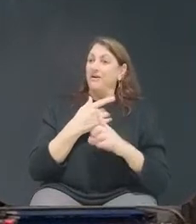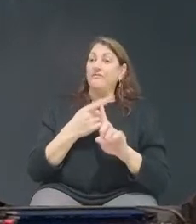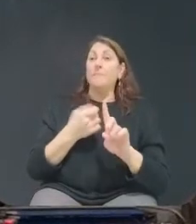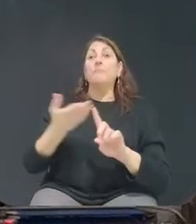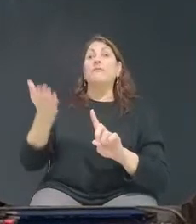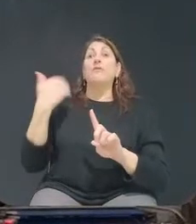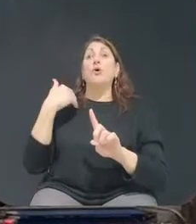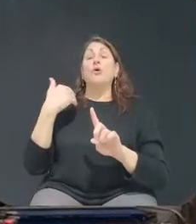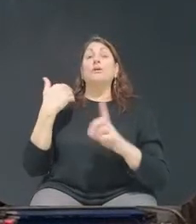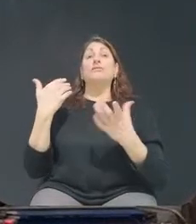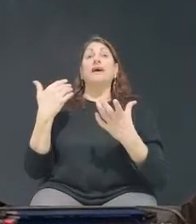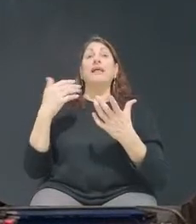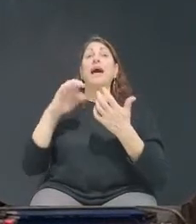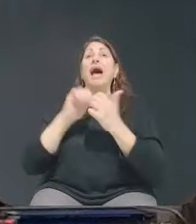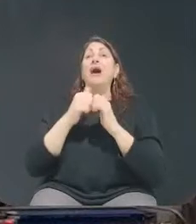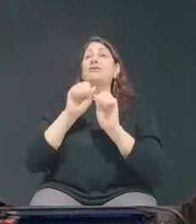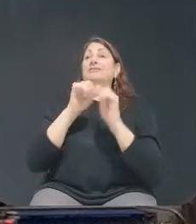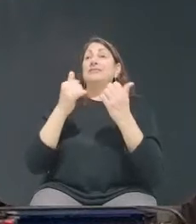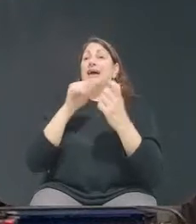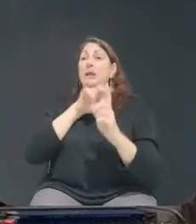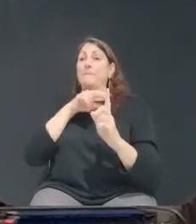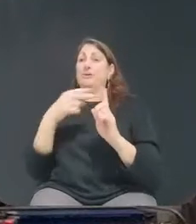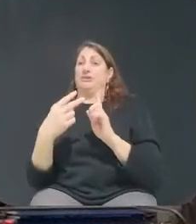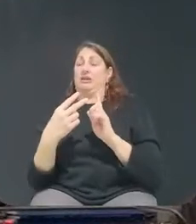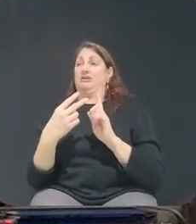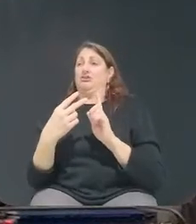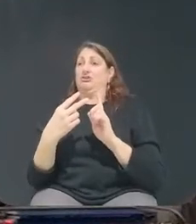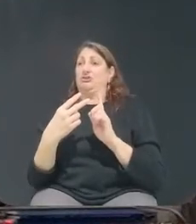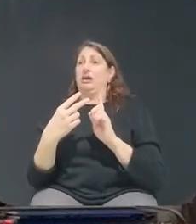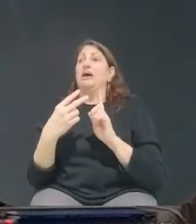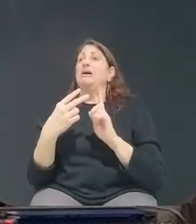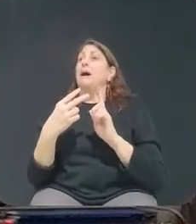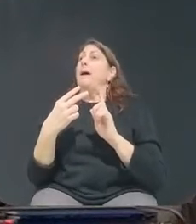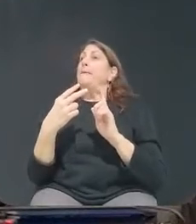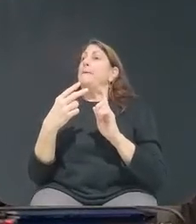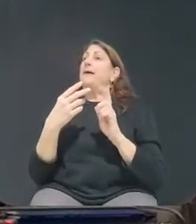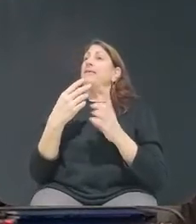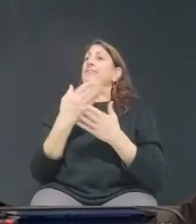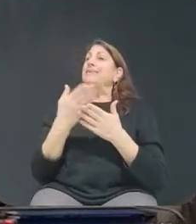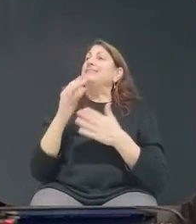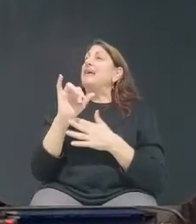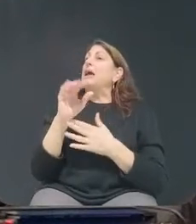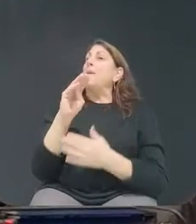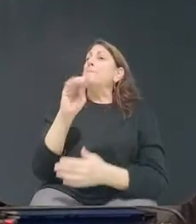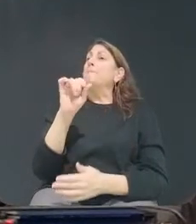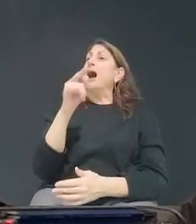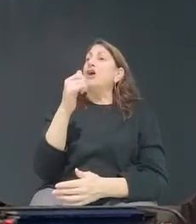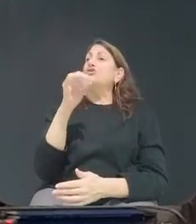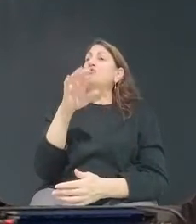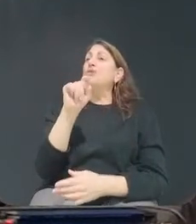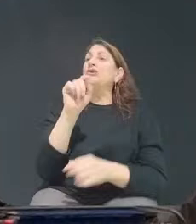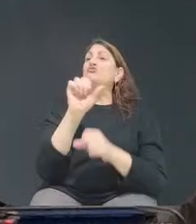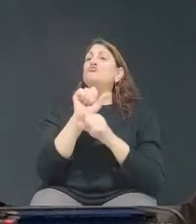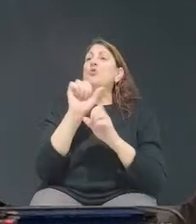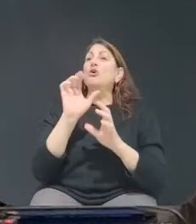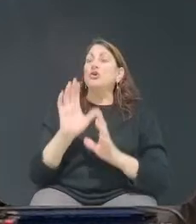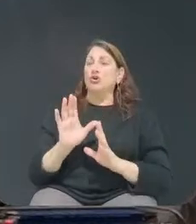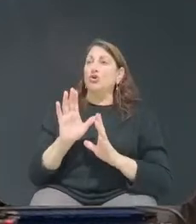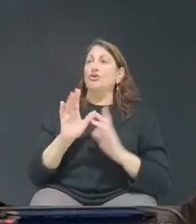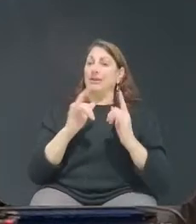perception shift around essentially migrant worker encampments, one of which I believe they mentioned at the